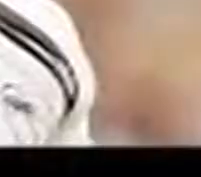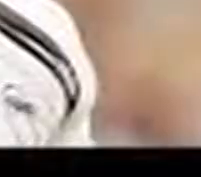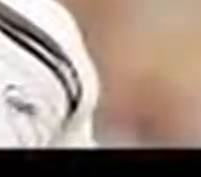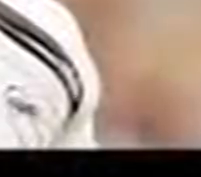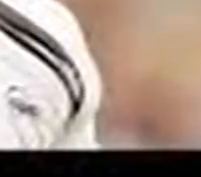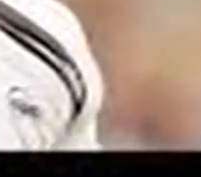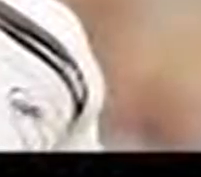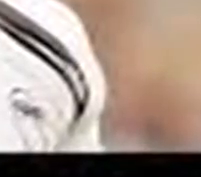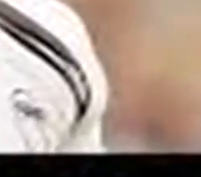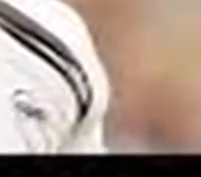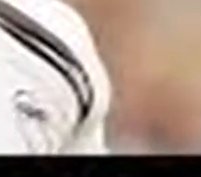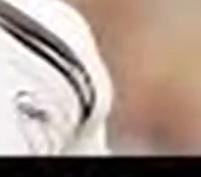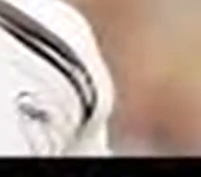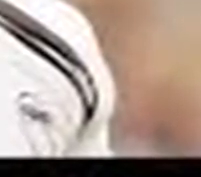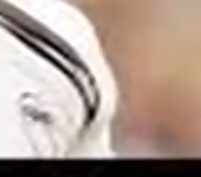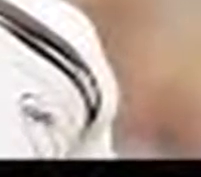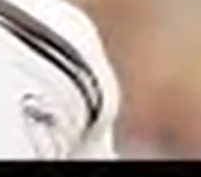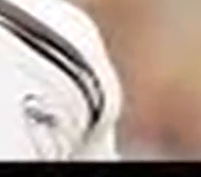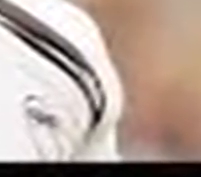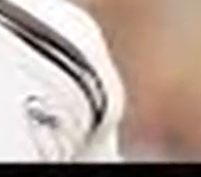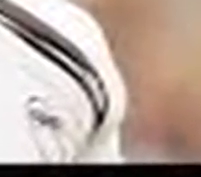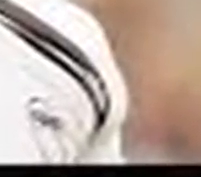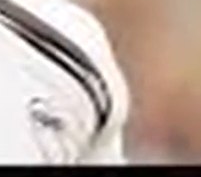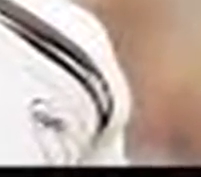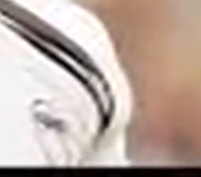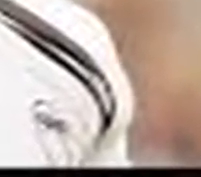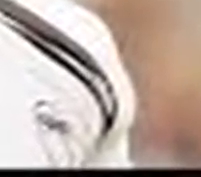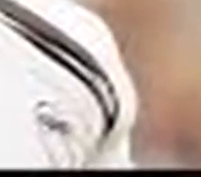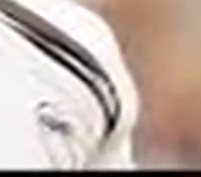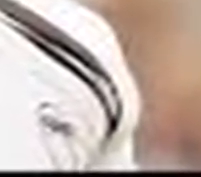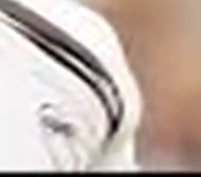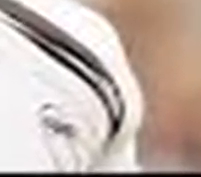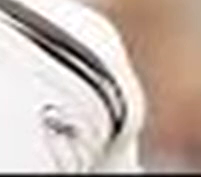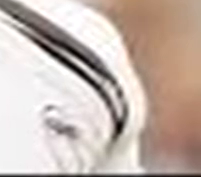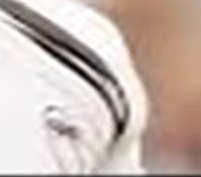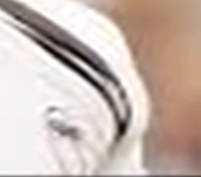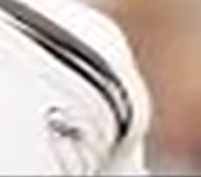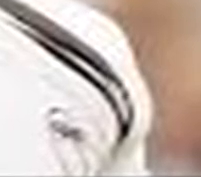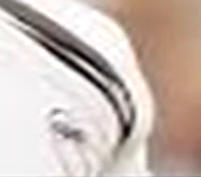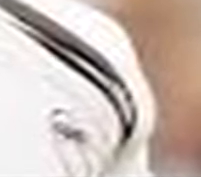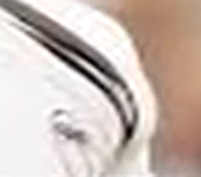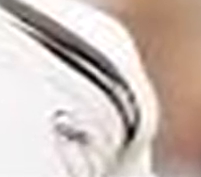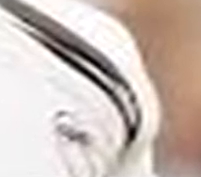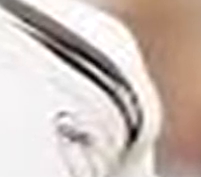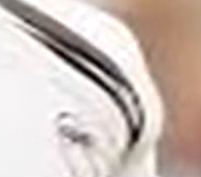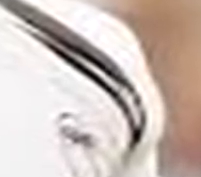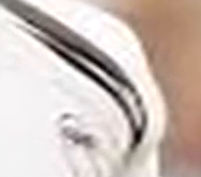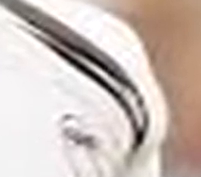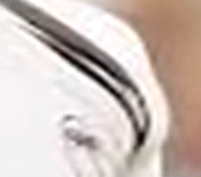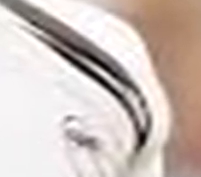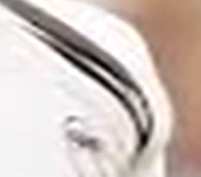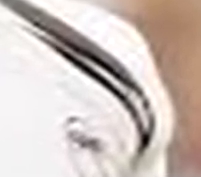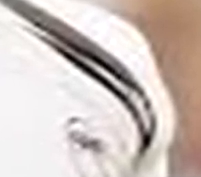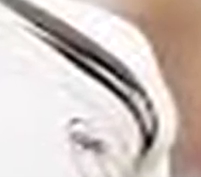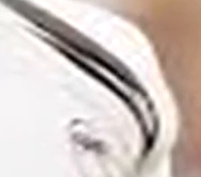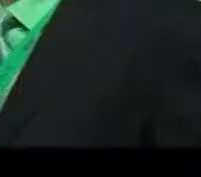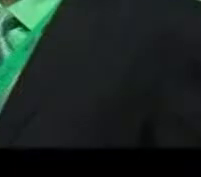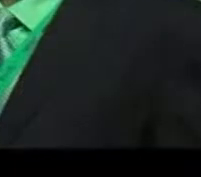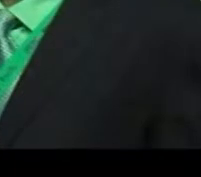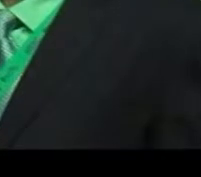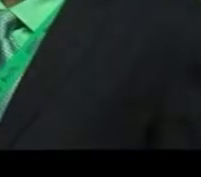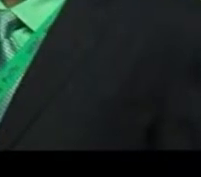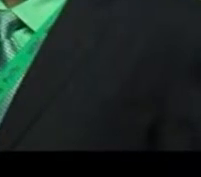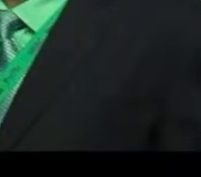where he garnered 376 points in his international appearances for Fiji, saw him inducted in the IRB Hall of Fame, the